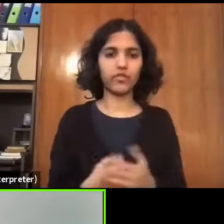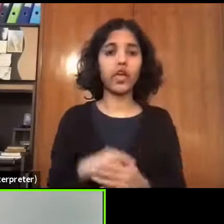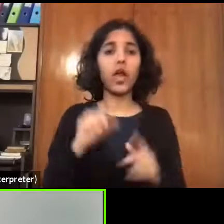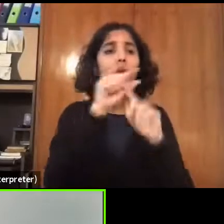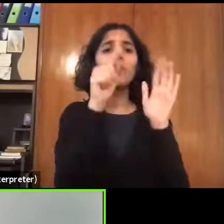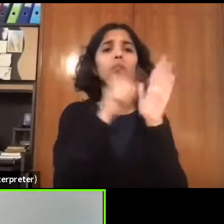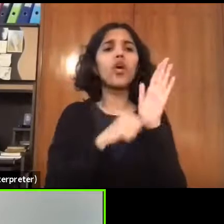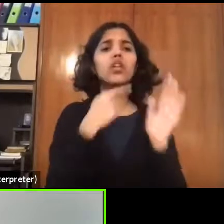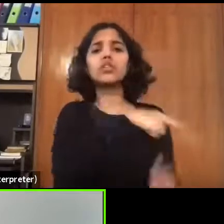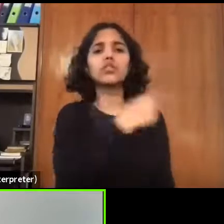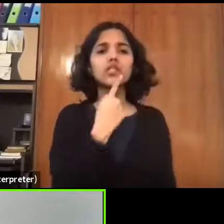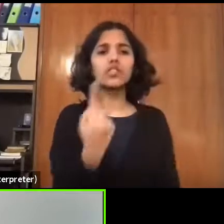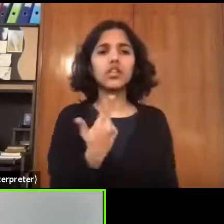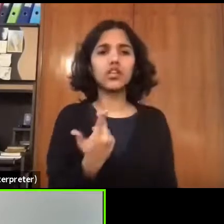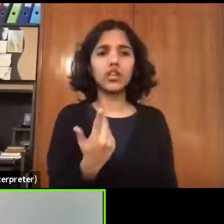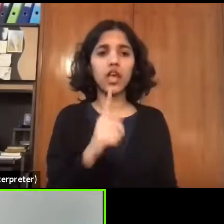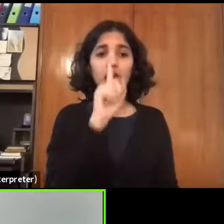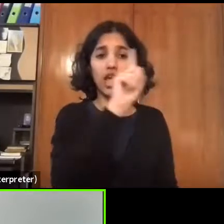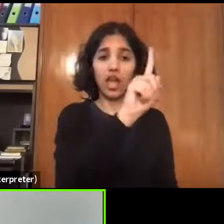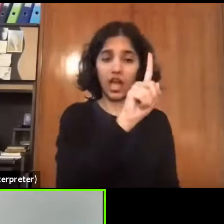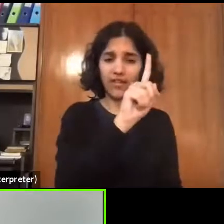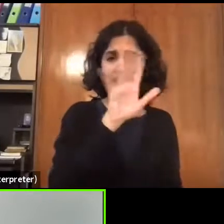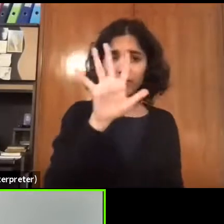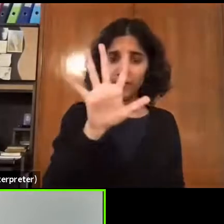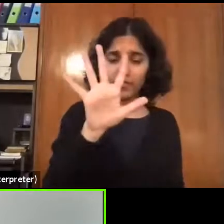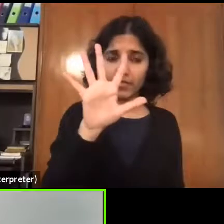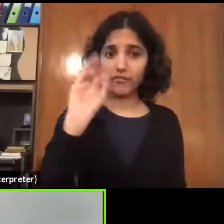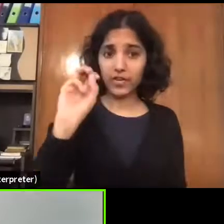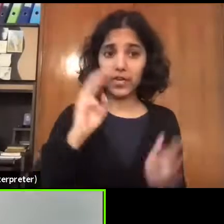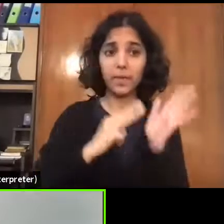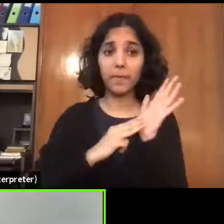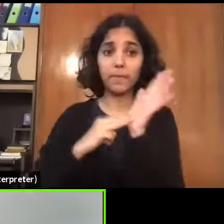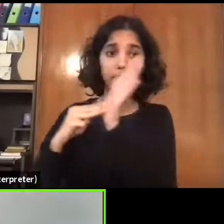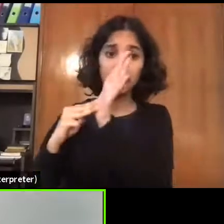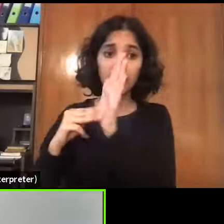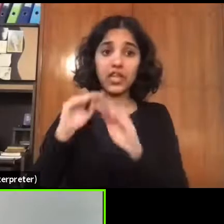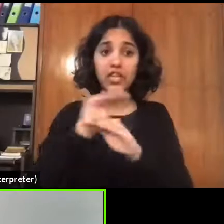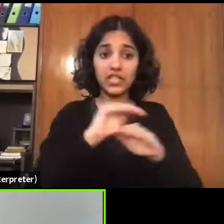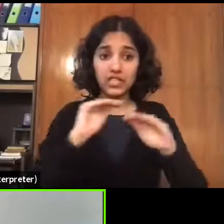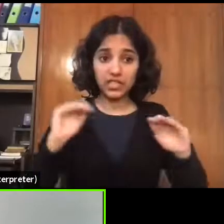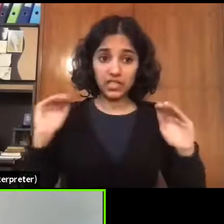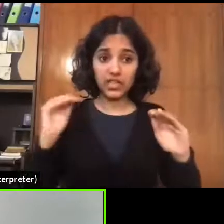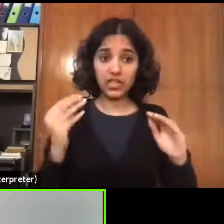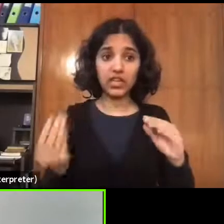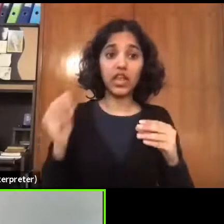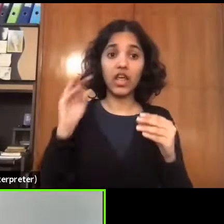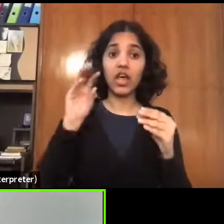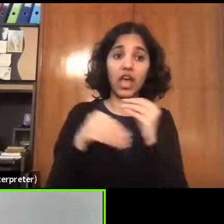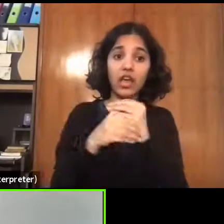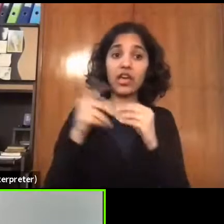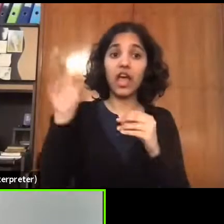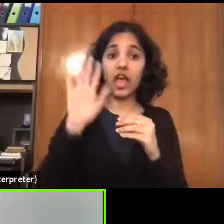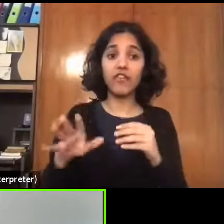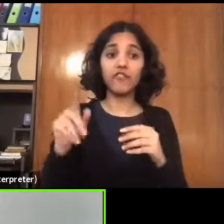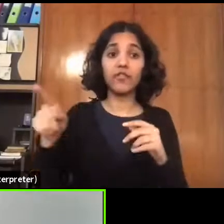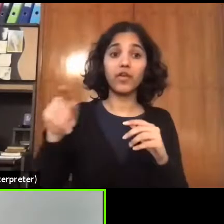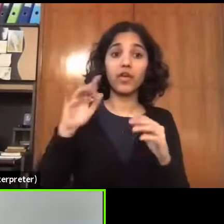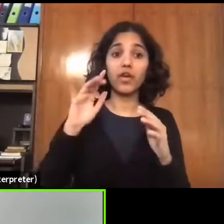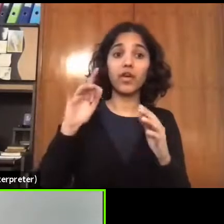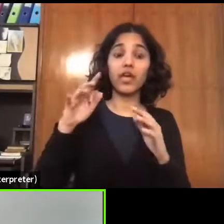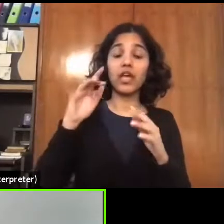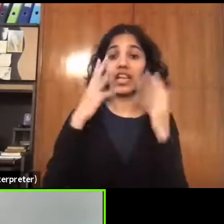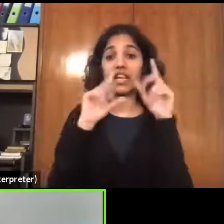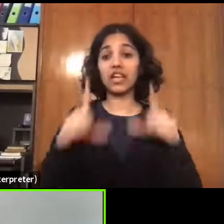says approximately 150 million additional children are living in multidimensional